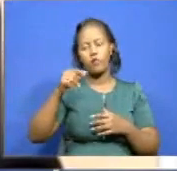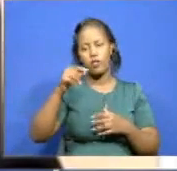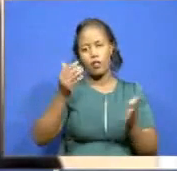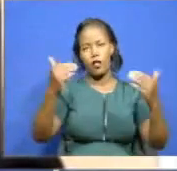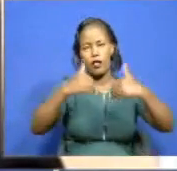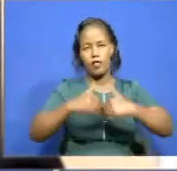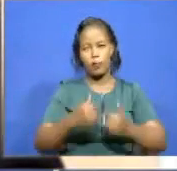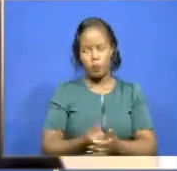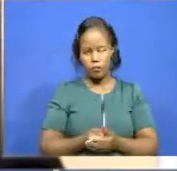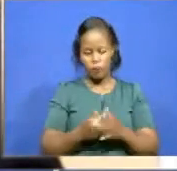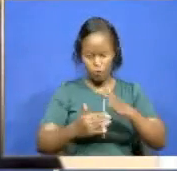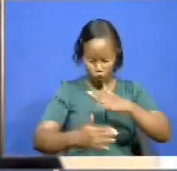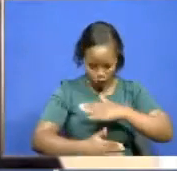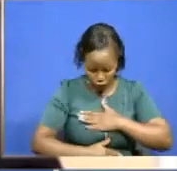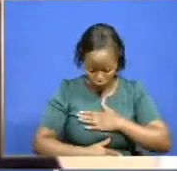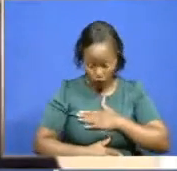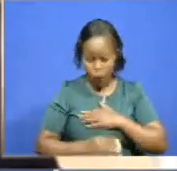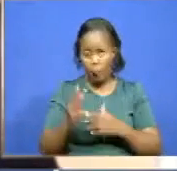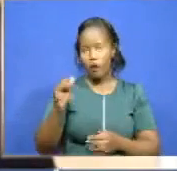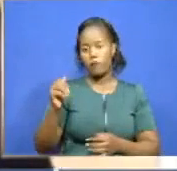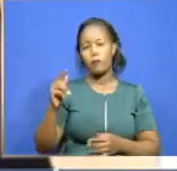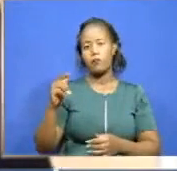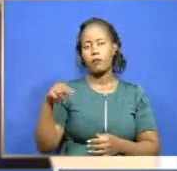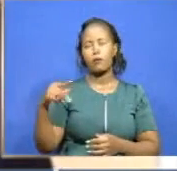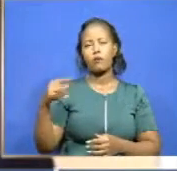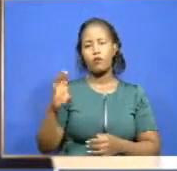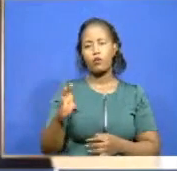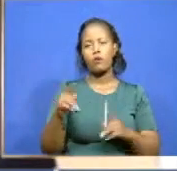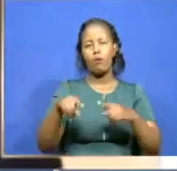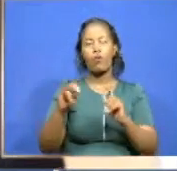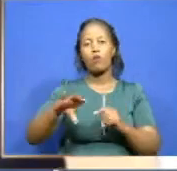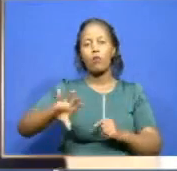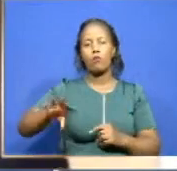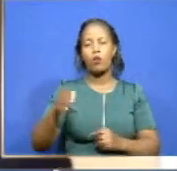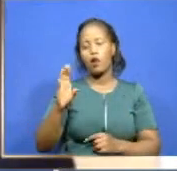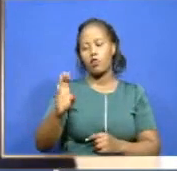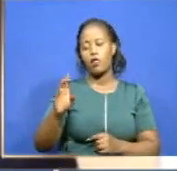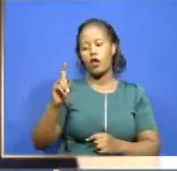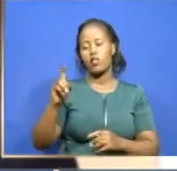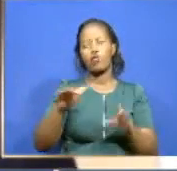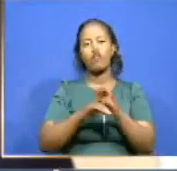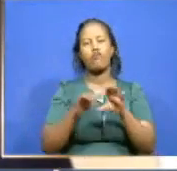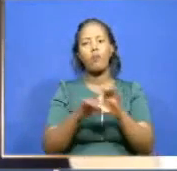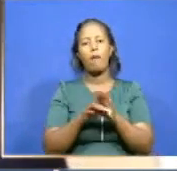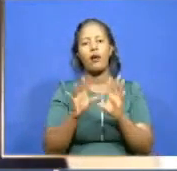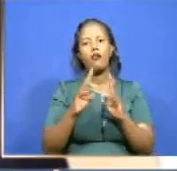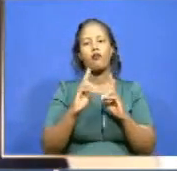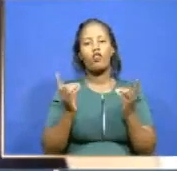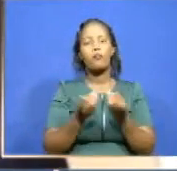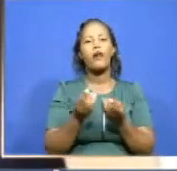Matunge to be County Executive Member for the Department of